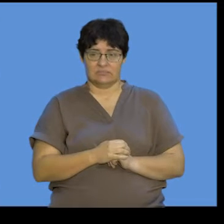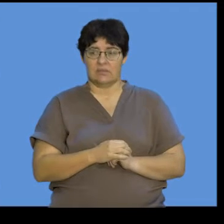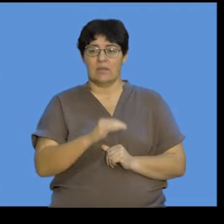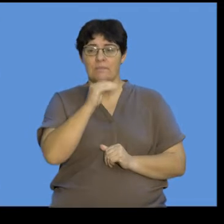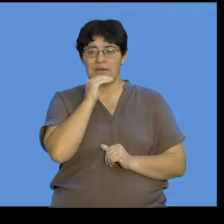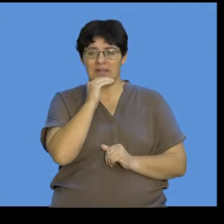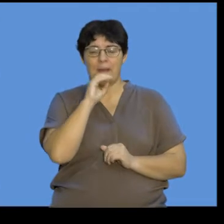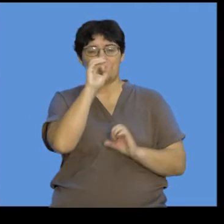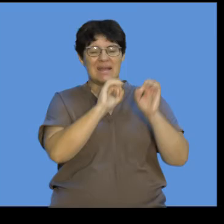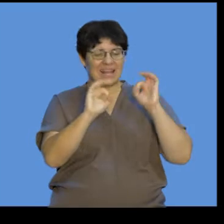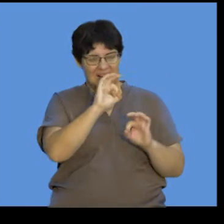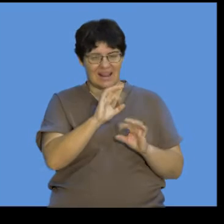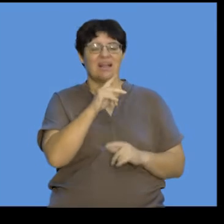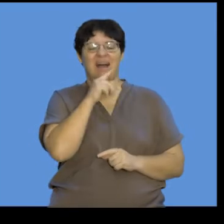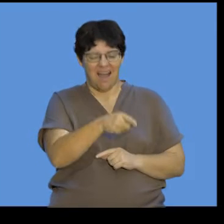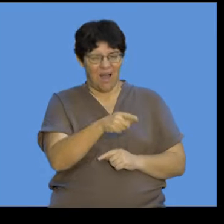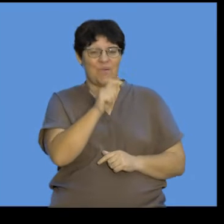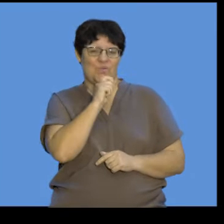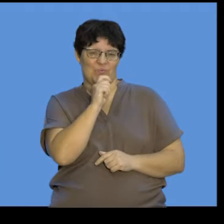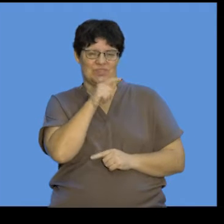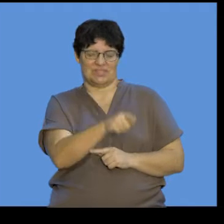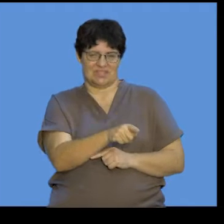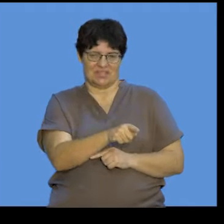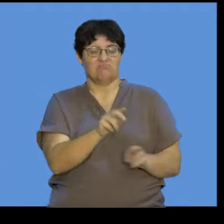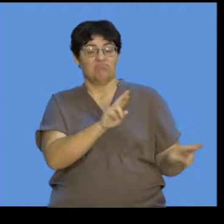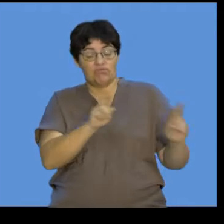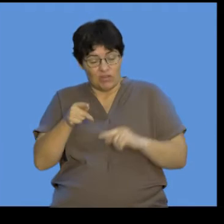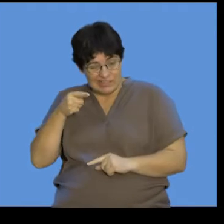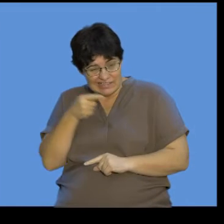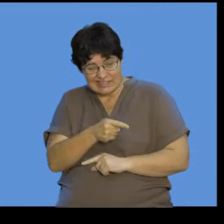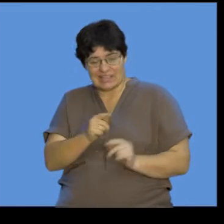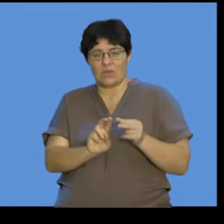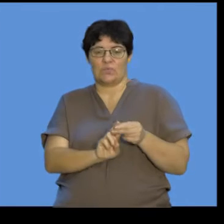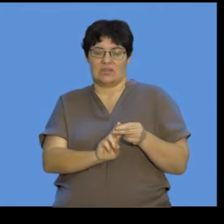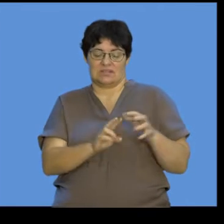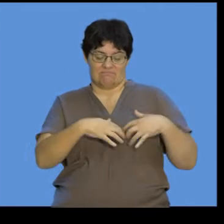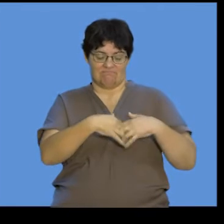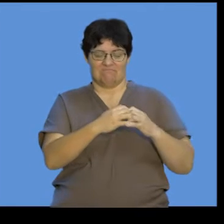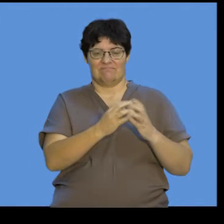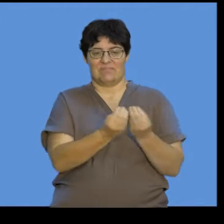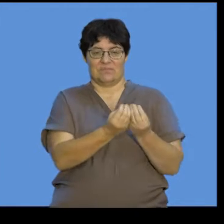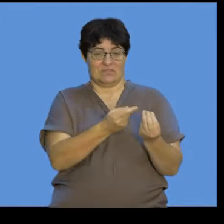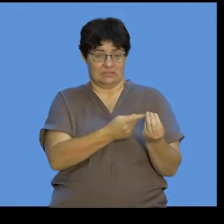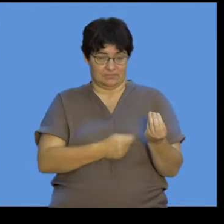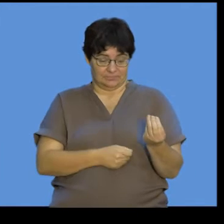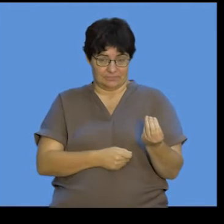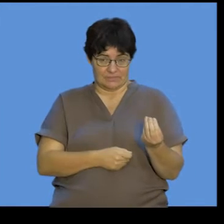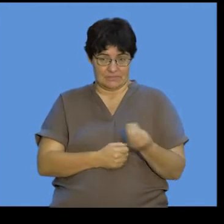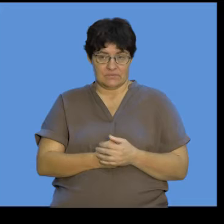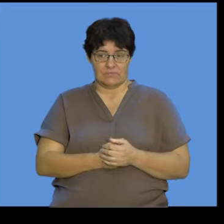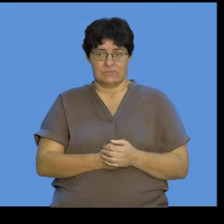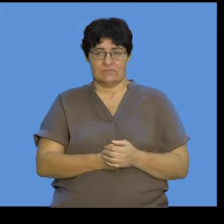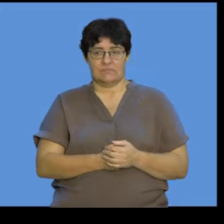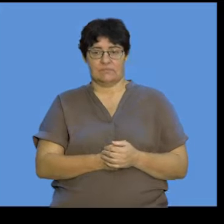particle is used generally to refer to those units that make up a substance, okay? Now, and